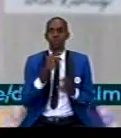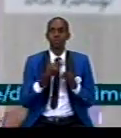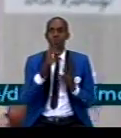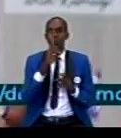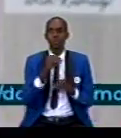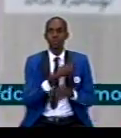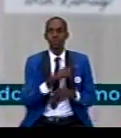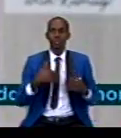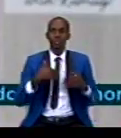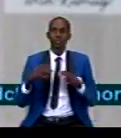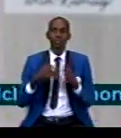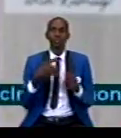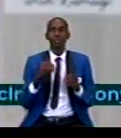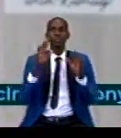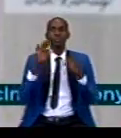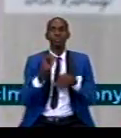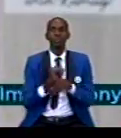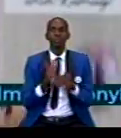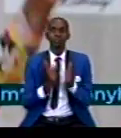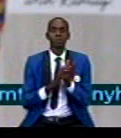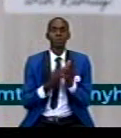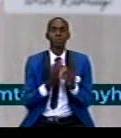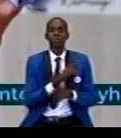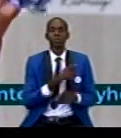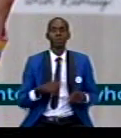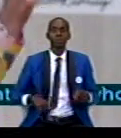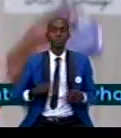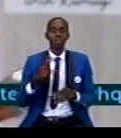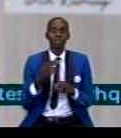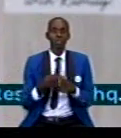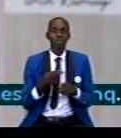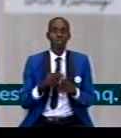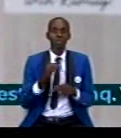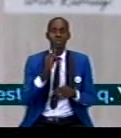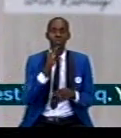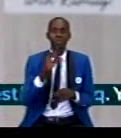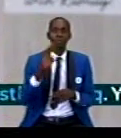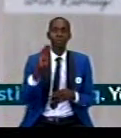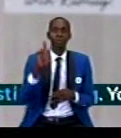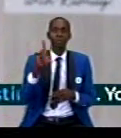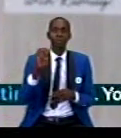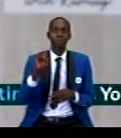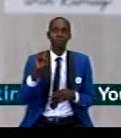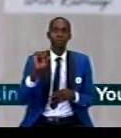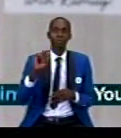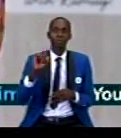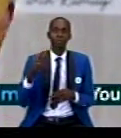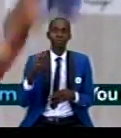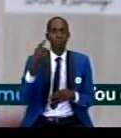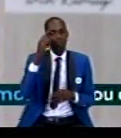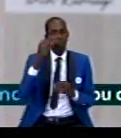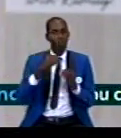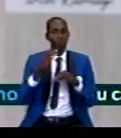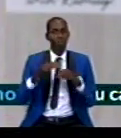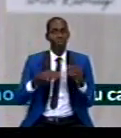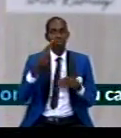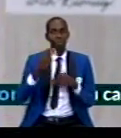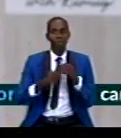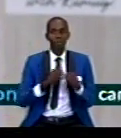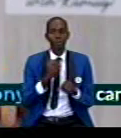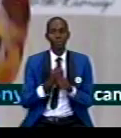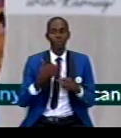My name is Dibia Blessing. For over 4 years, I've been suffering from mental problems. I've went to